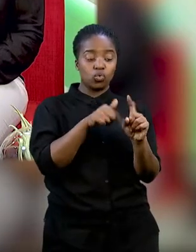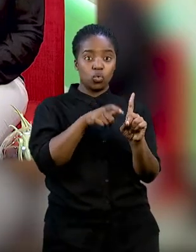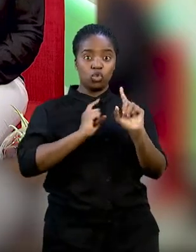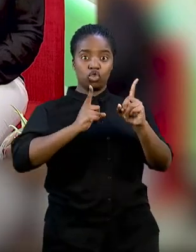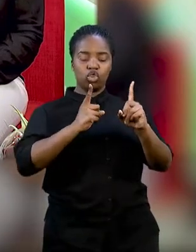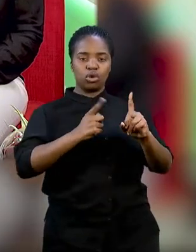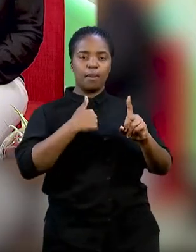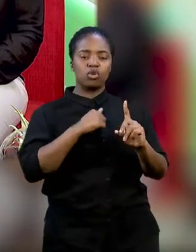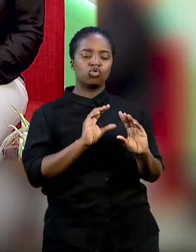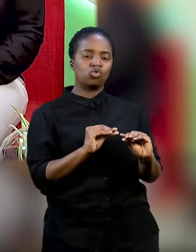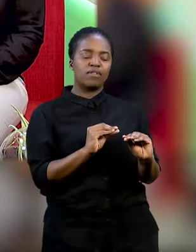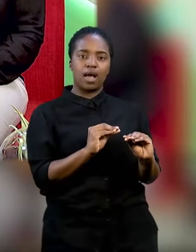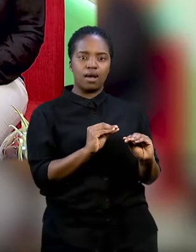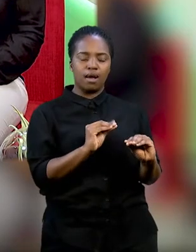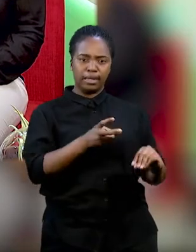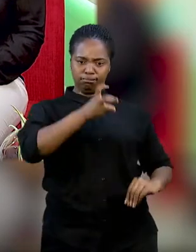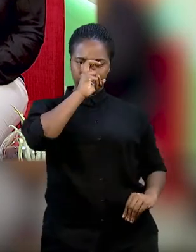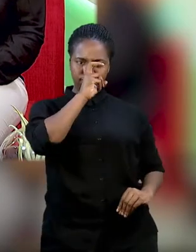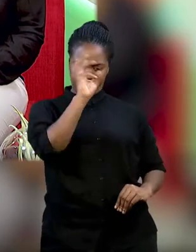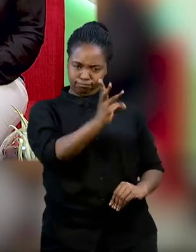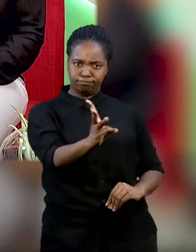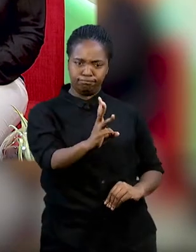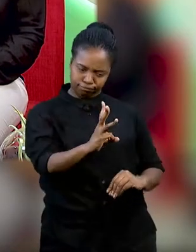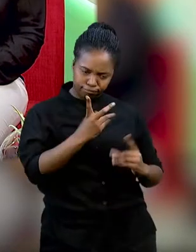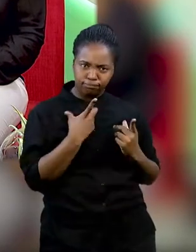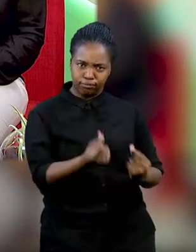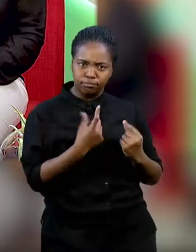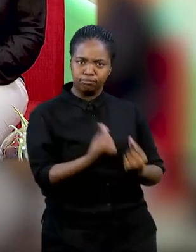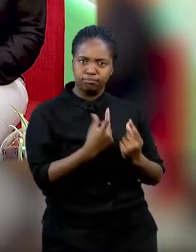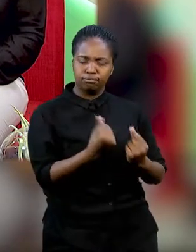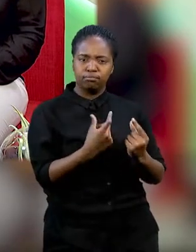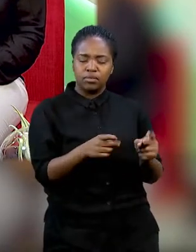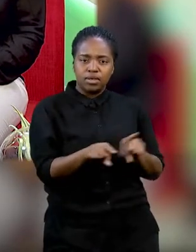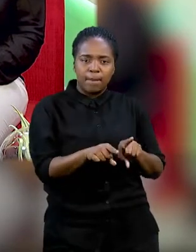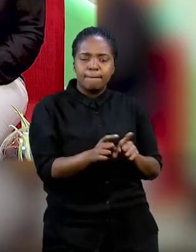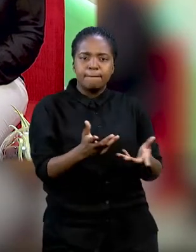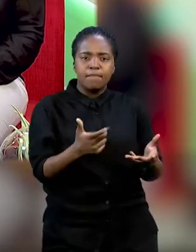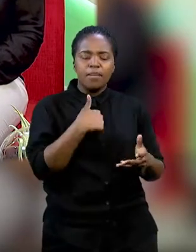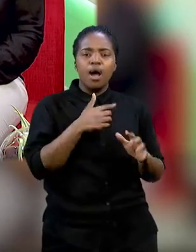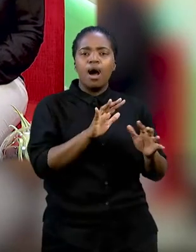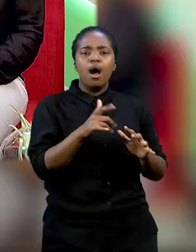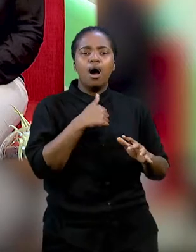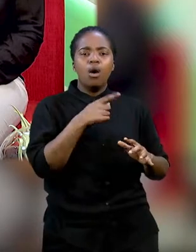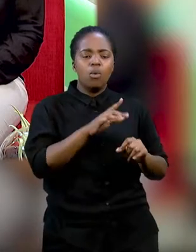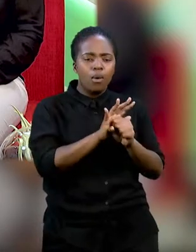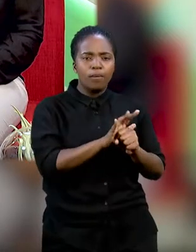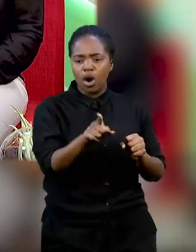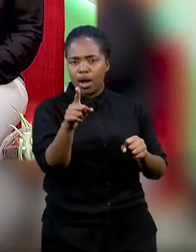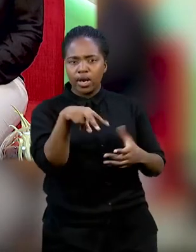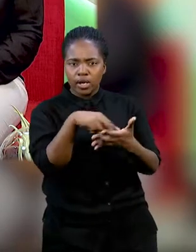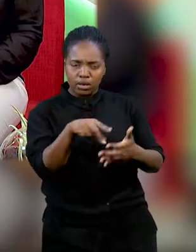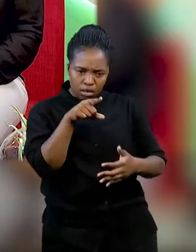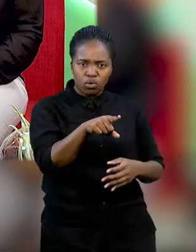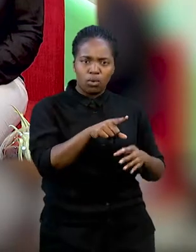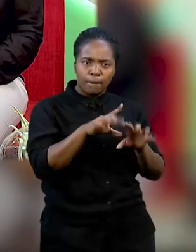want to crack with Macoma, M choreographer, and you can nice again and push. Like, you should, if you push